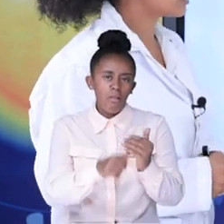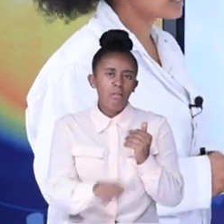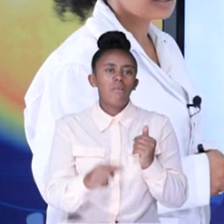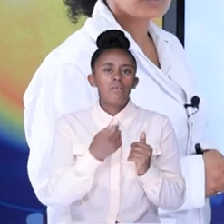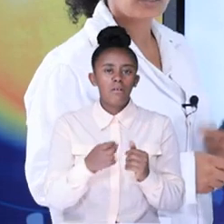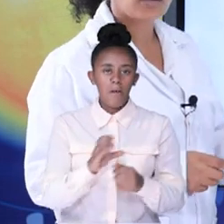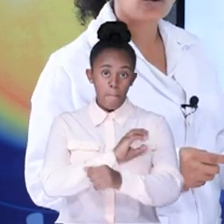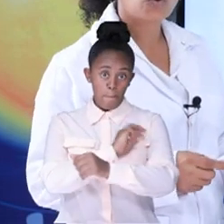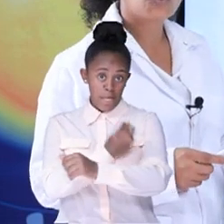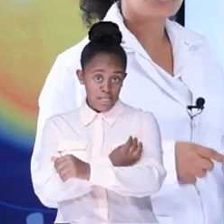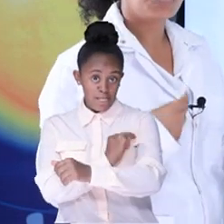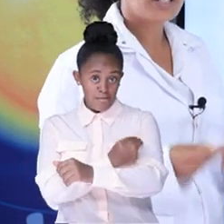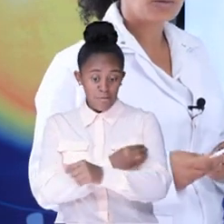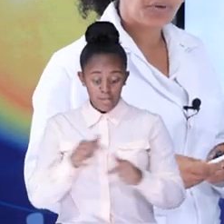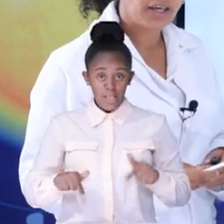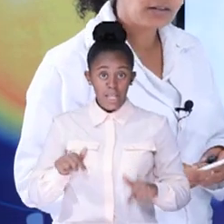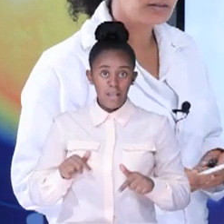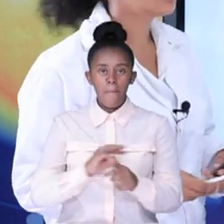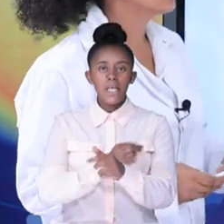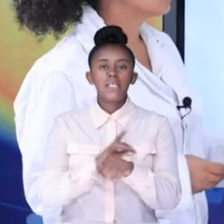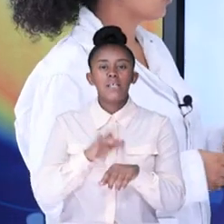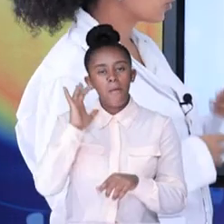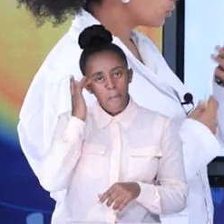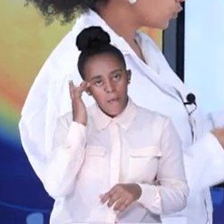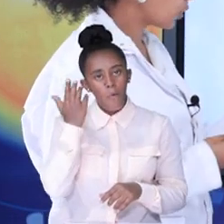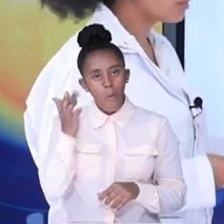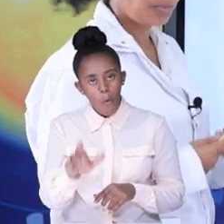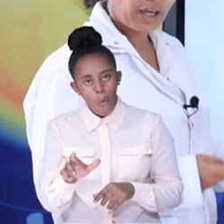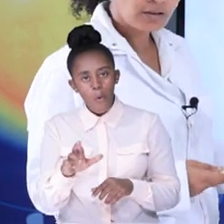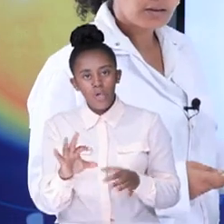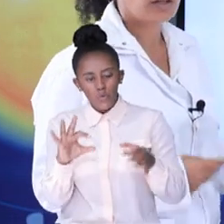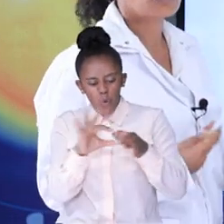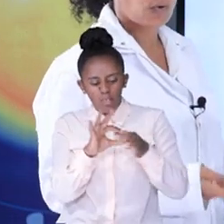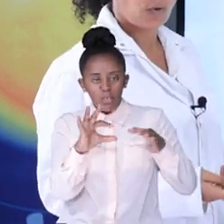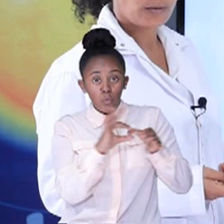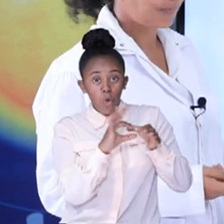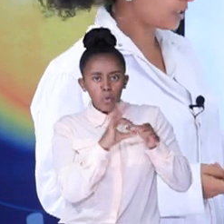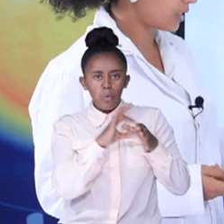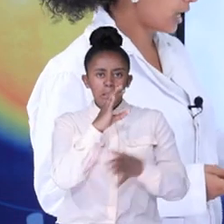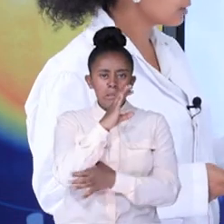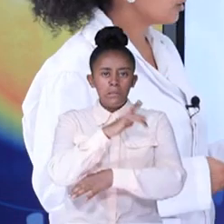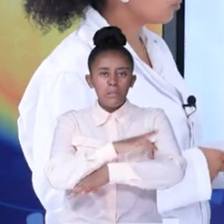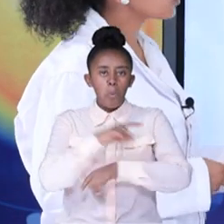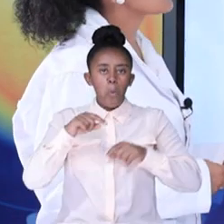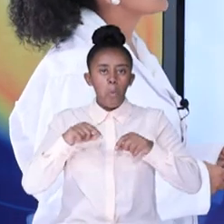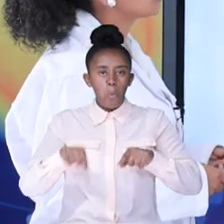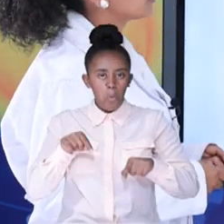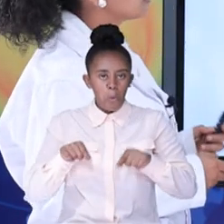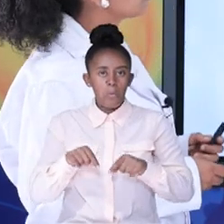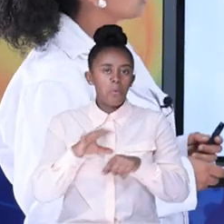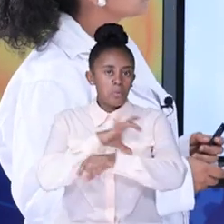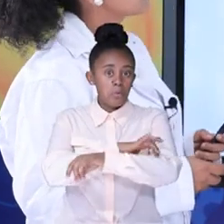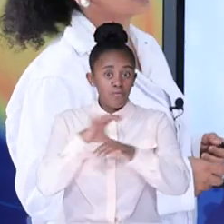of muscles, it can cause muscle pain or joint pain, and so on. These are most